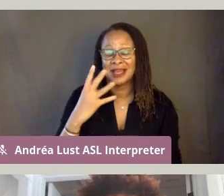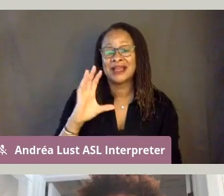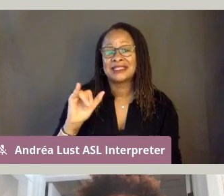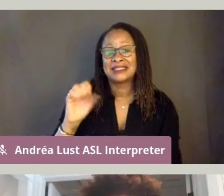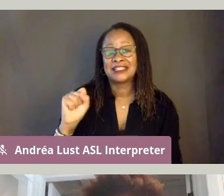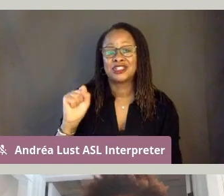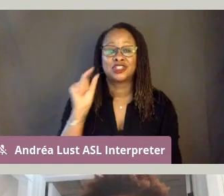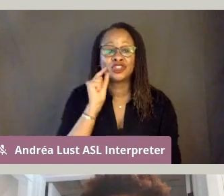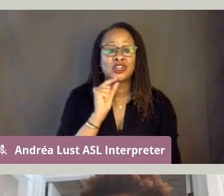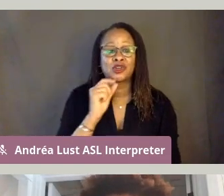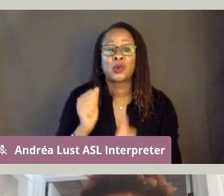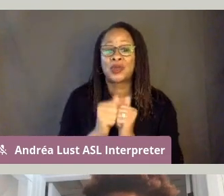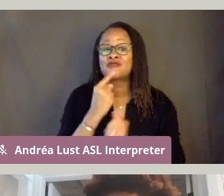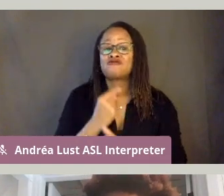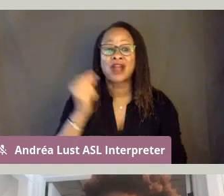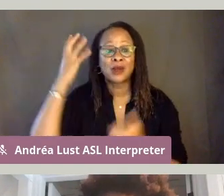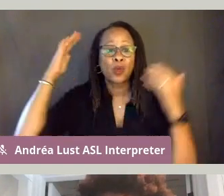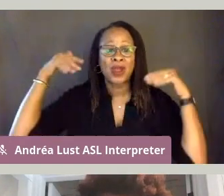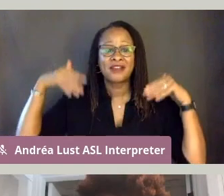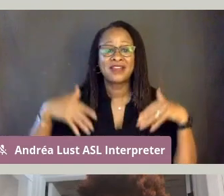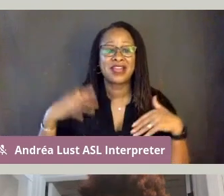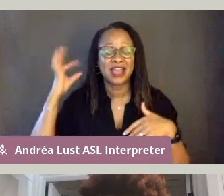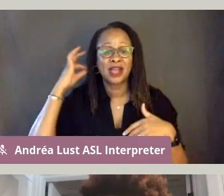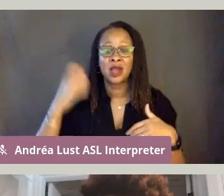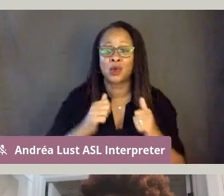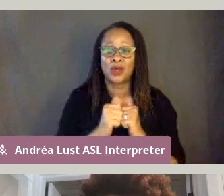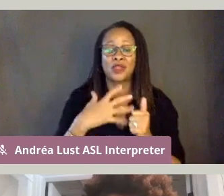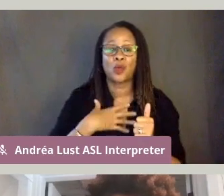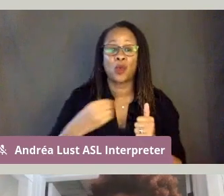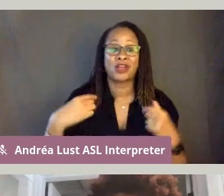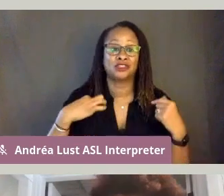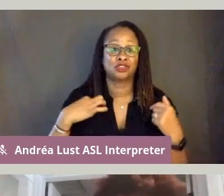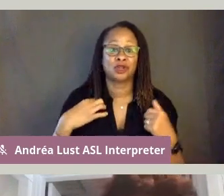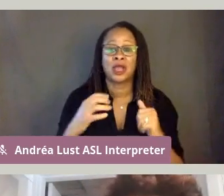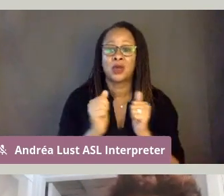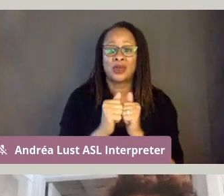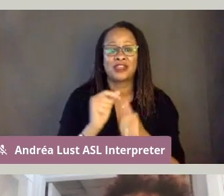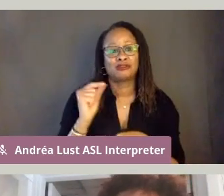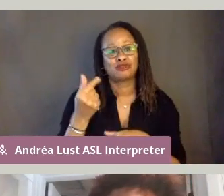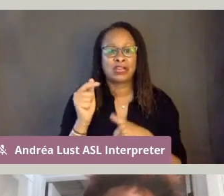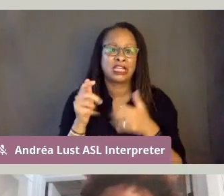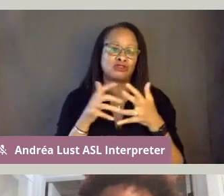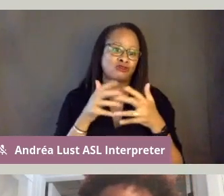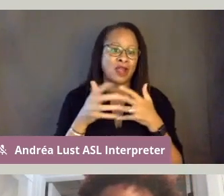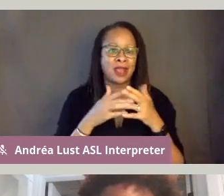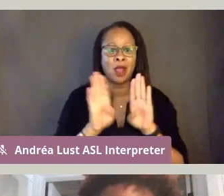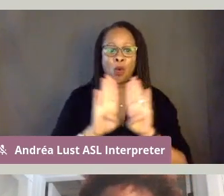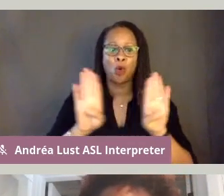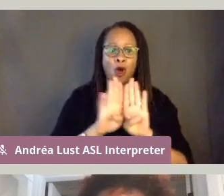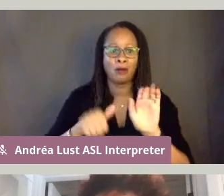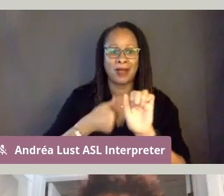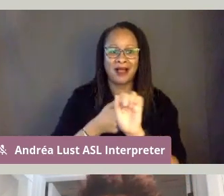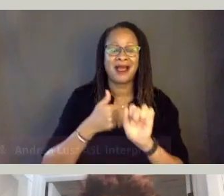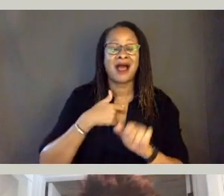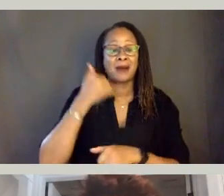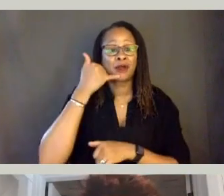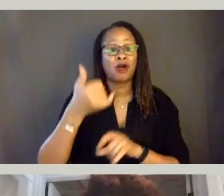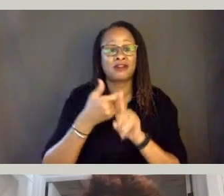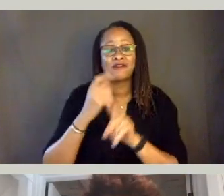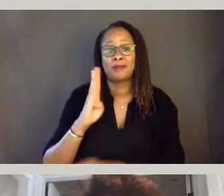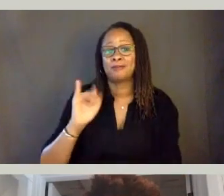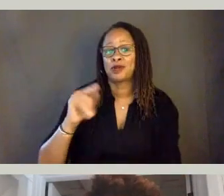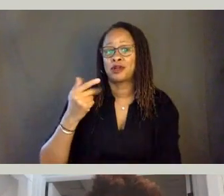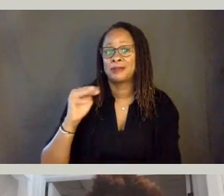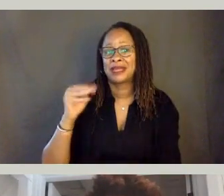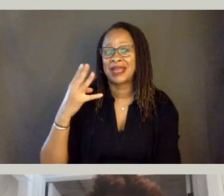hair, wearing a white shirt with a green-gray wall behind me. And I'm calling in from Birmingham, Alabama, not